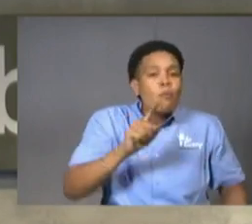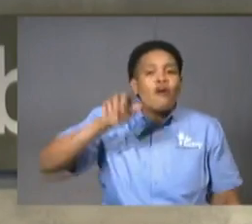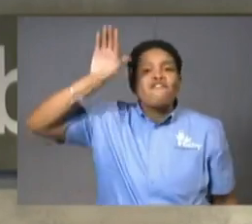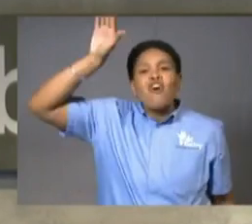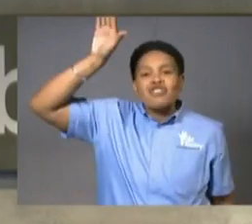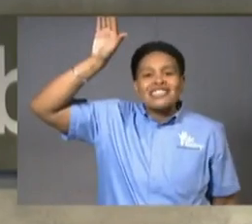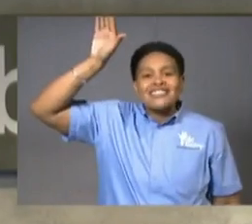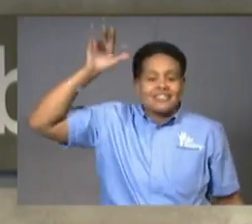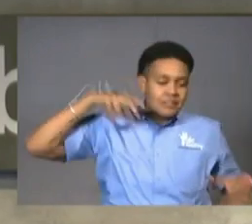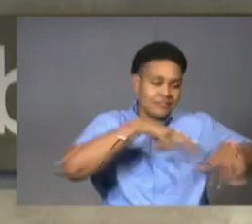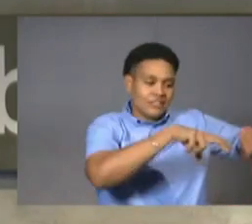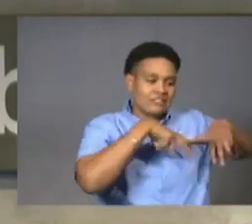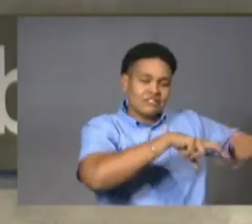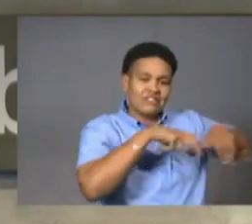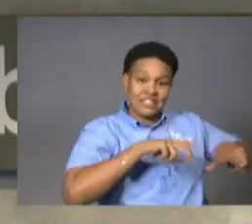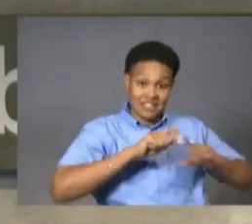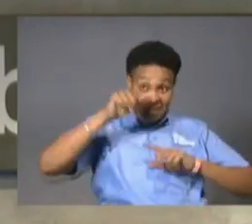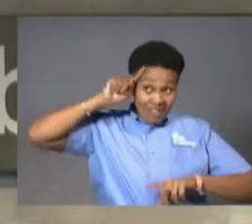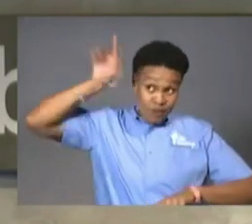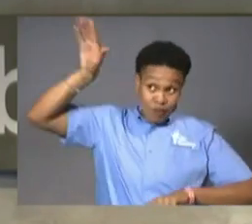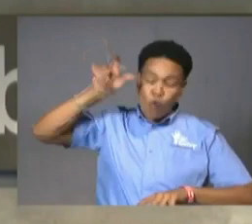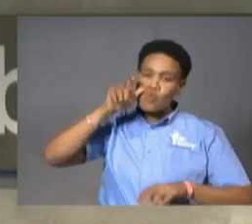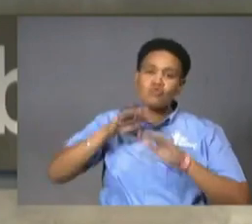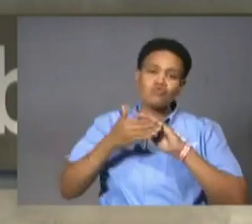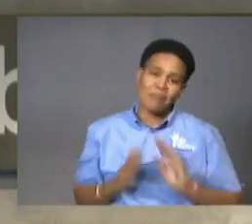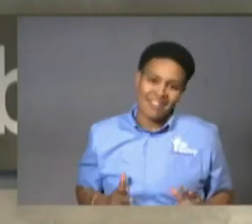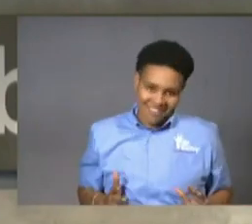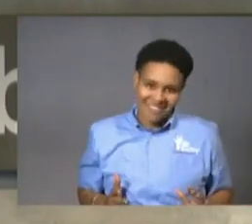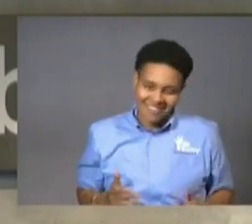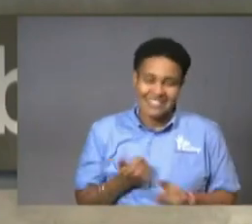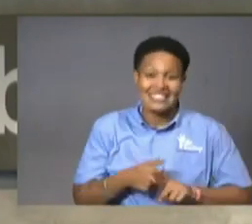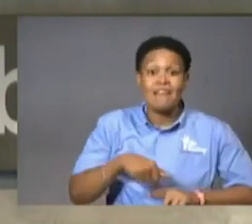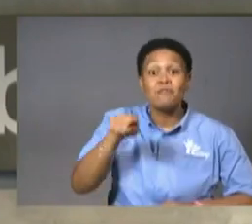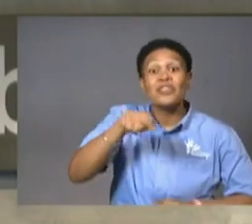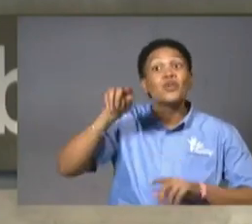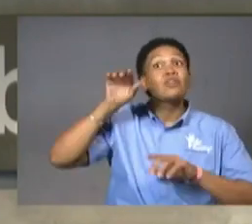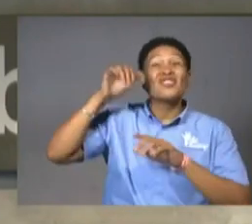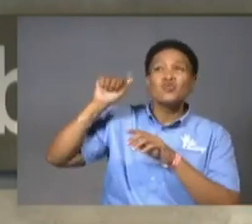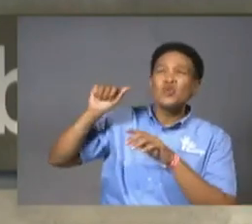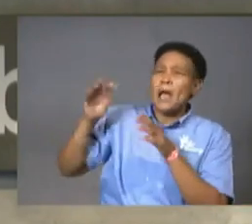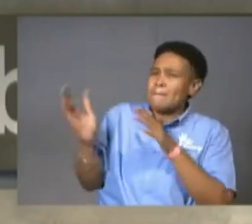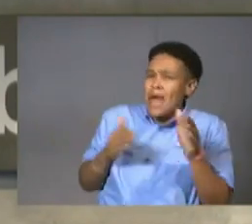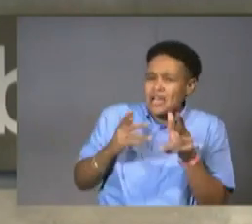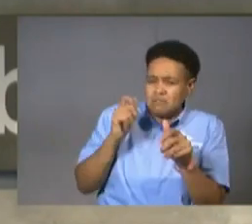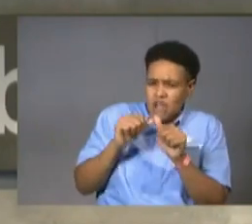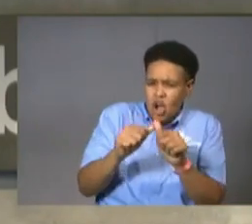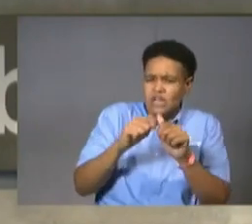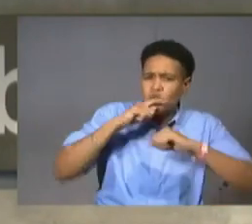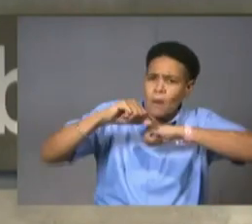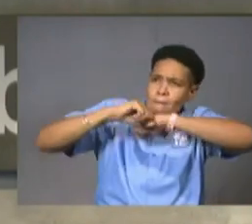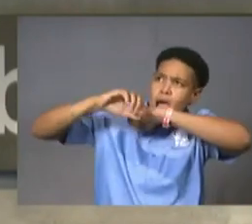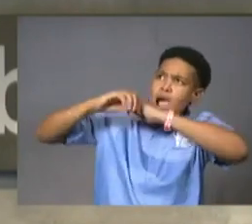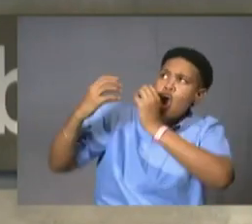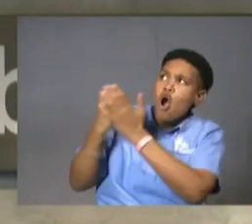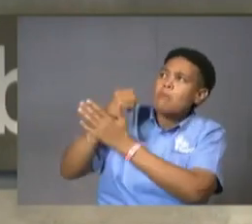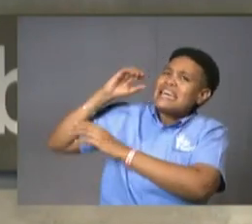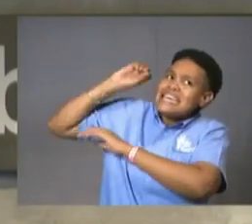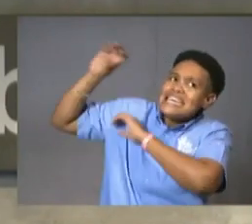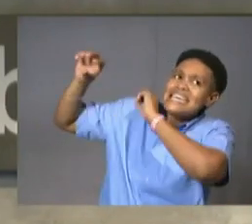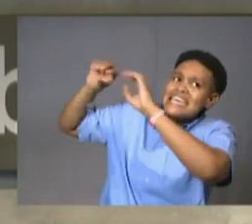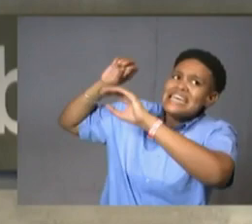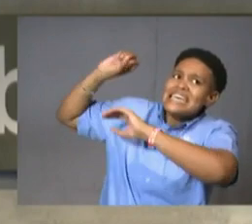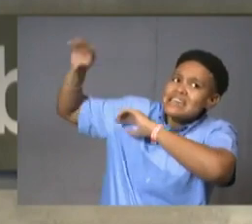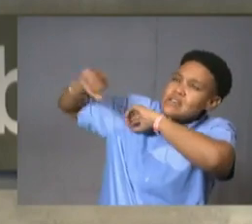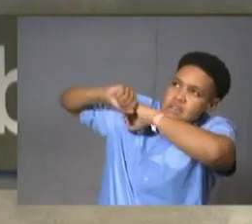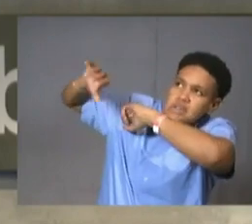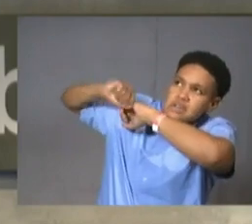are prevalent or that exist in overseas markets, we plan to continue to market opportunities, or at least have